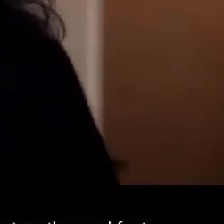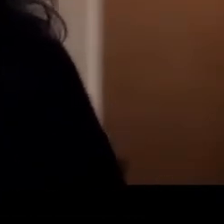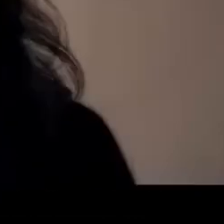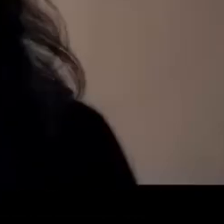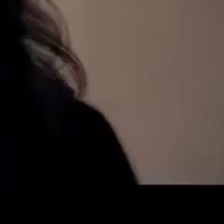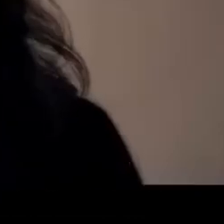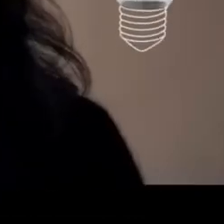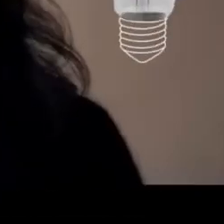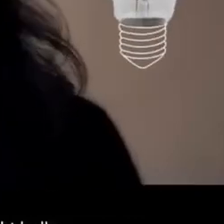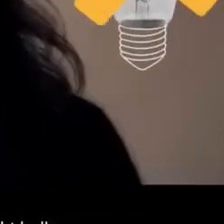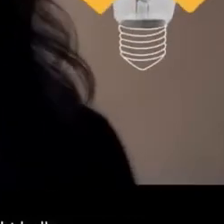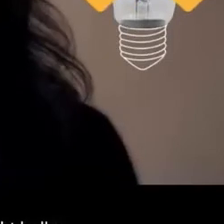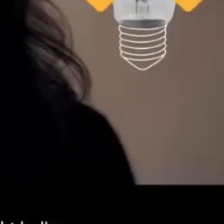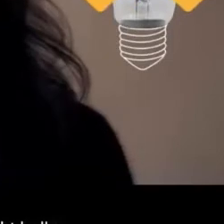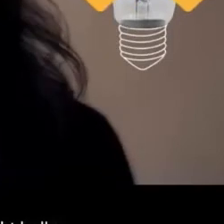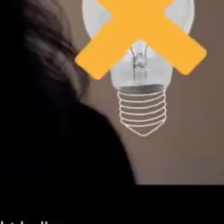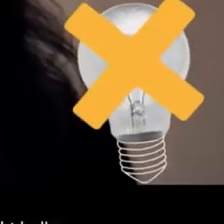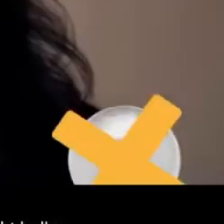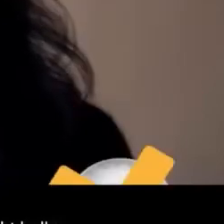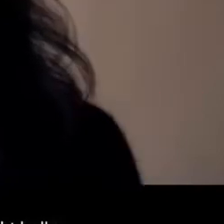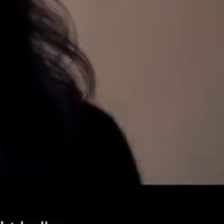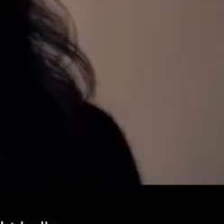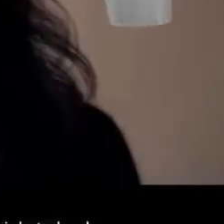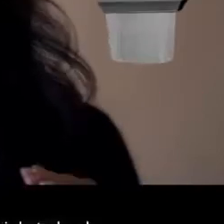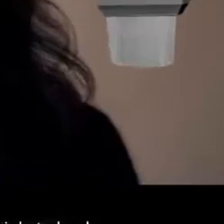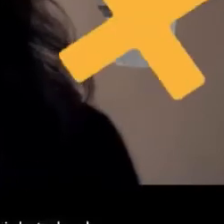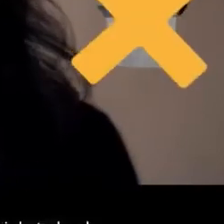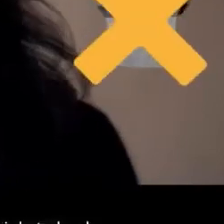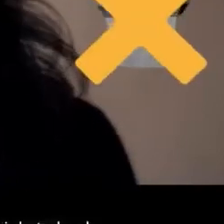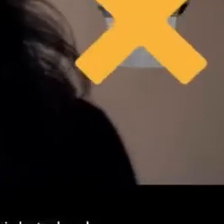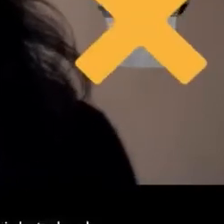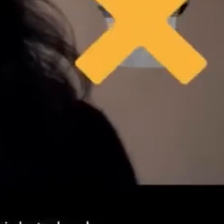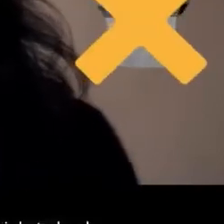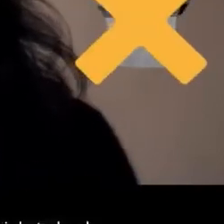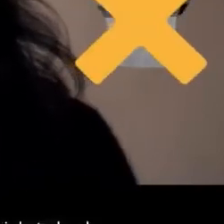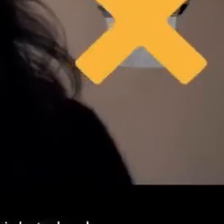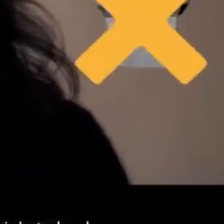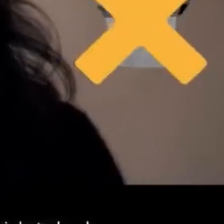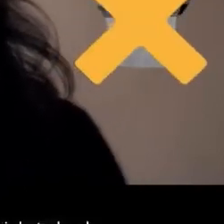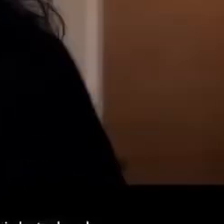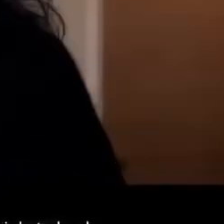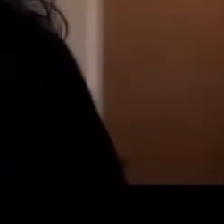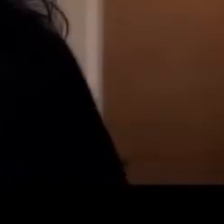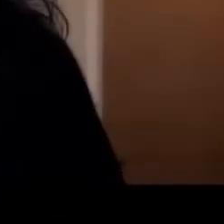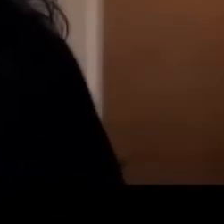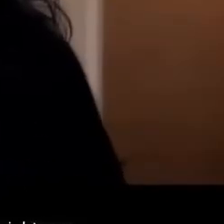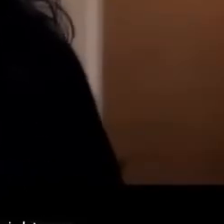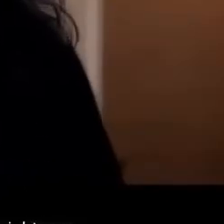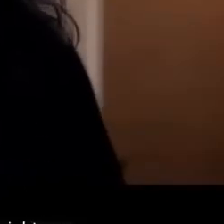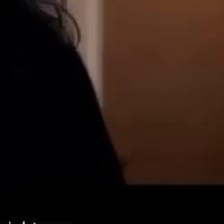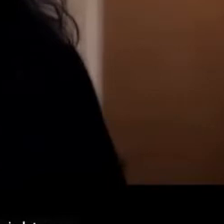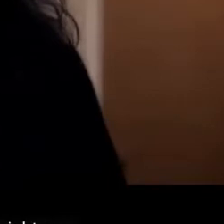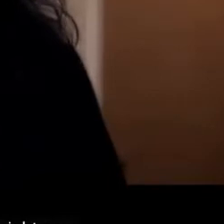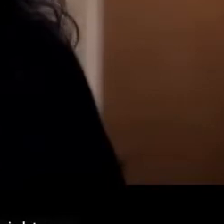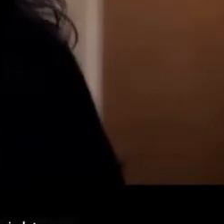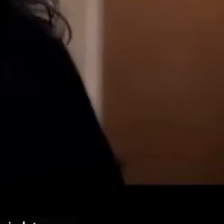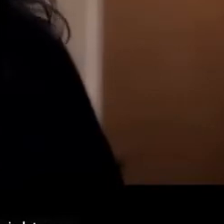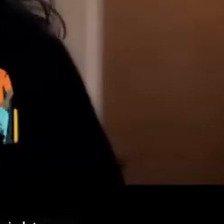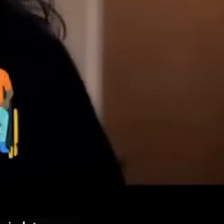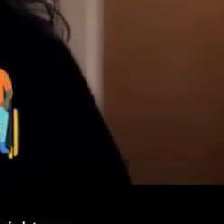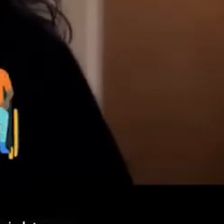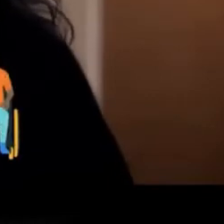fast. It's not about changing light bulbs or expecting your elected officials to lead. It's about you taking